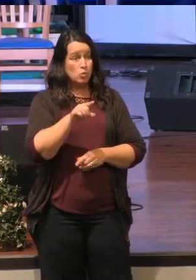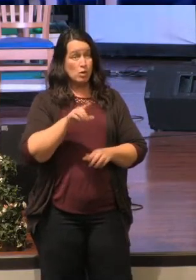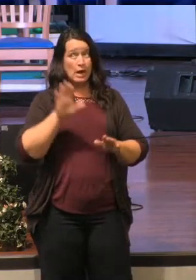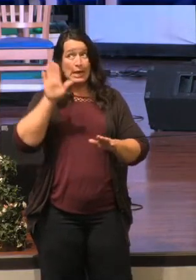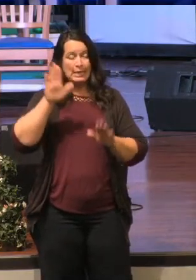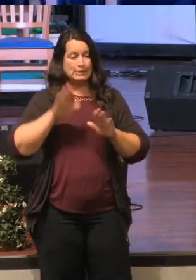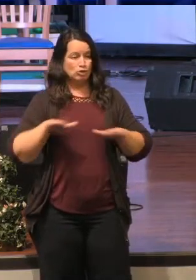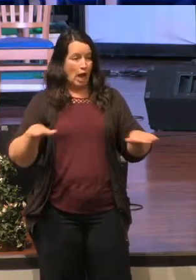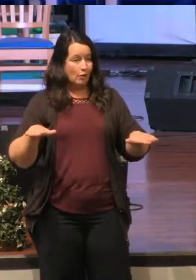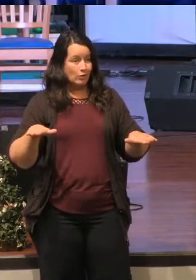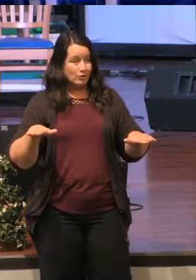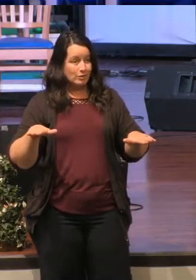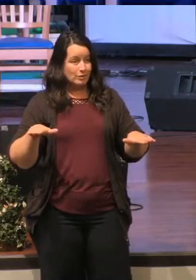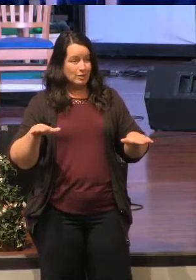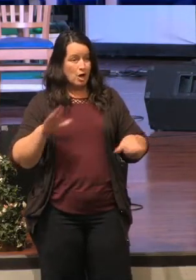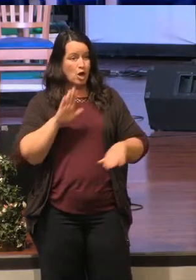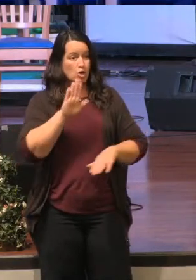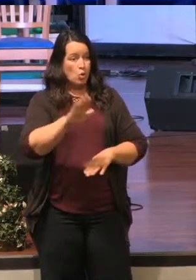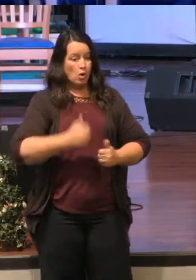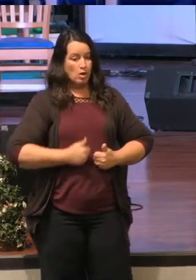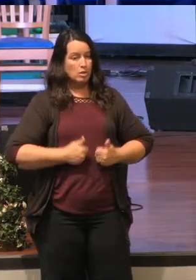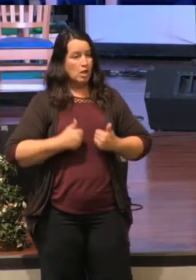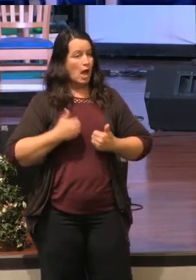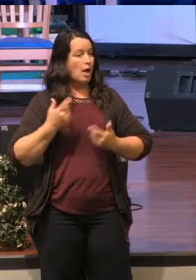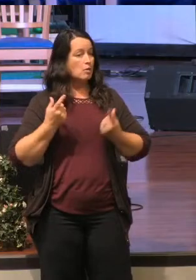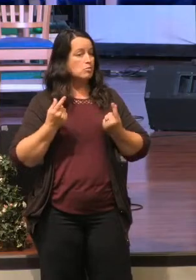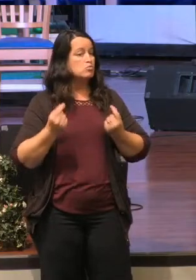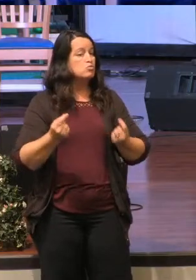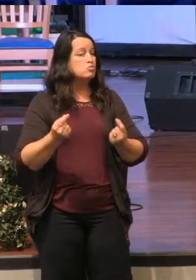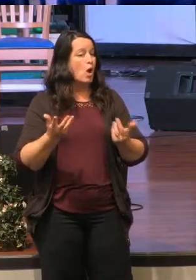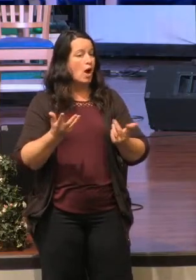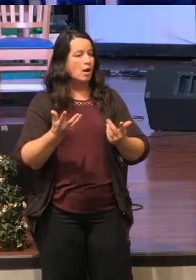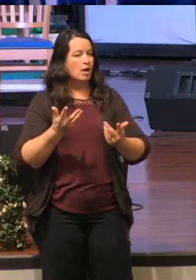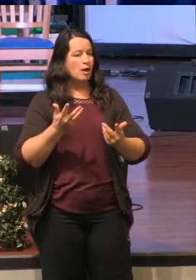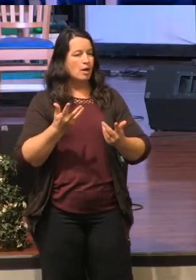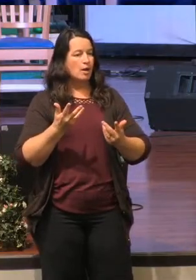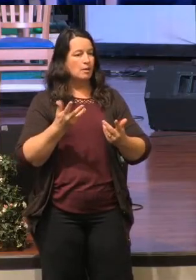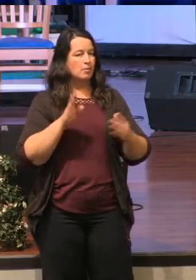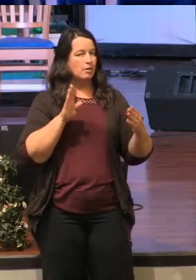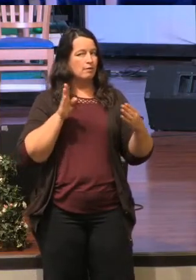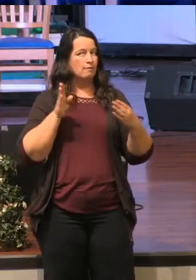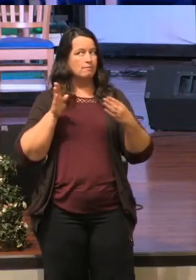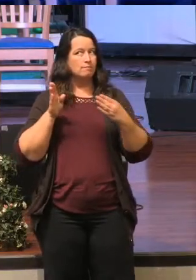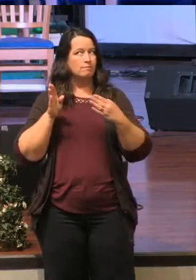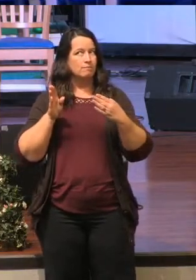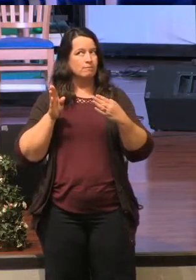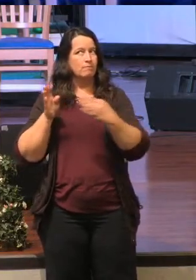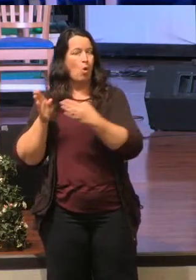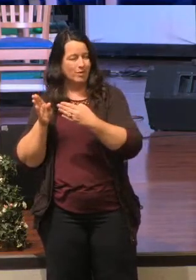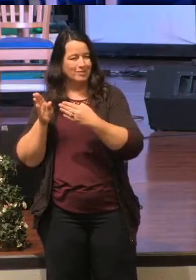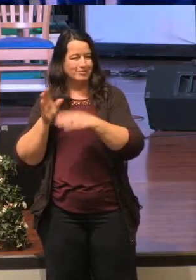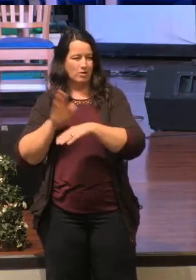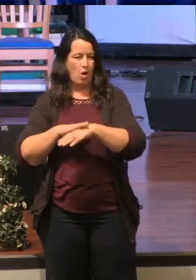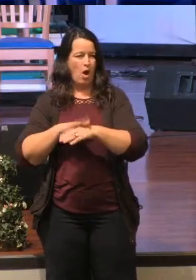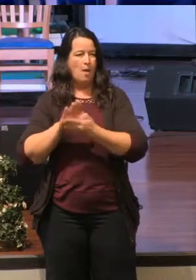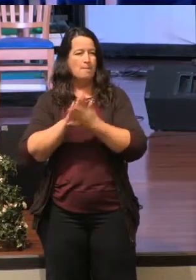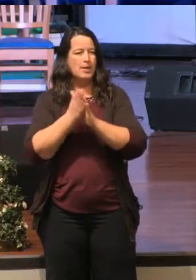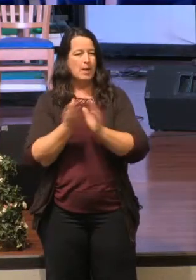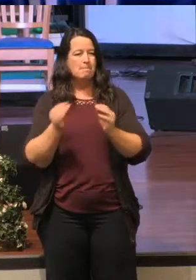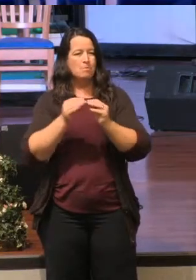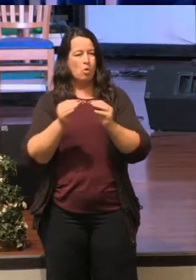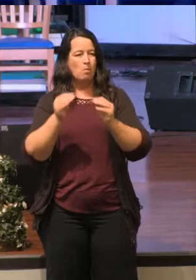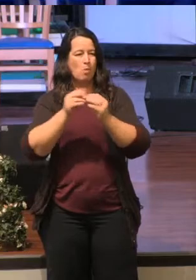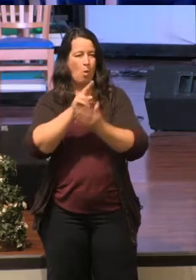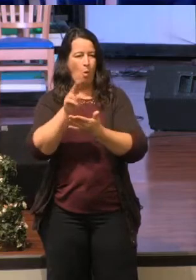the normative practice of your life is to be a bent toward holiness. Aiken went on to say this, and he was my seminary